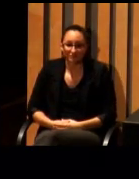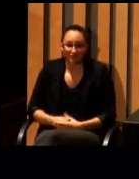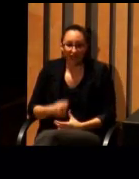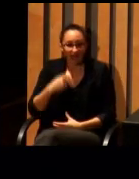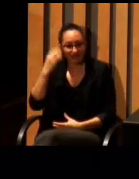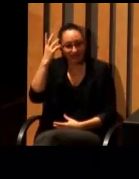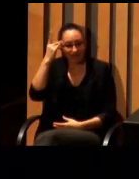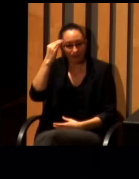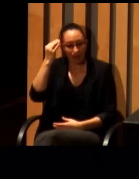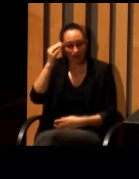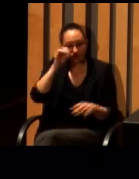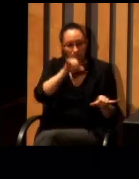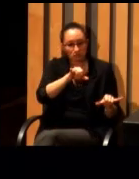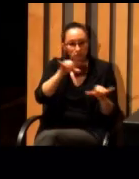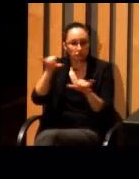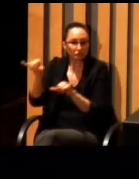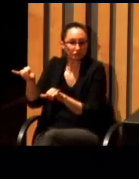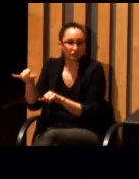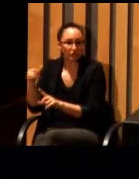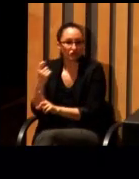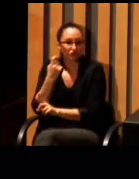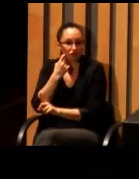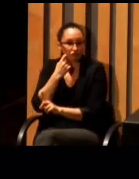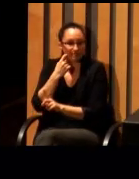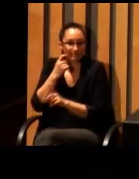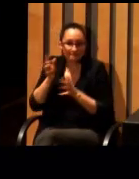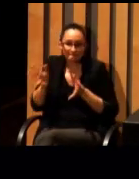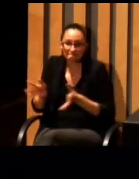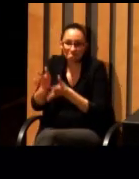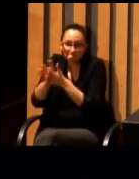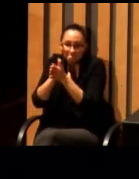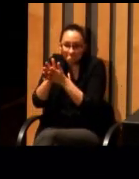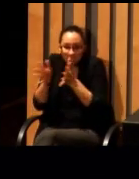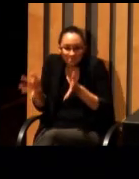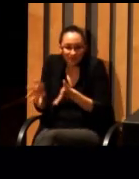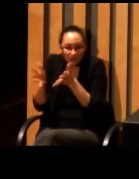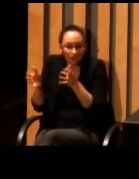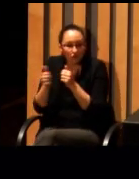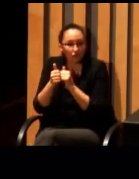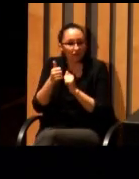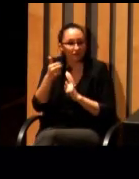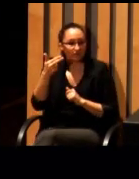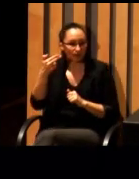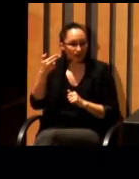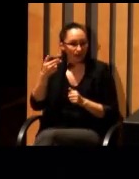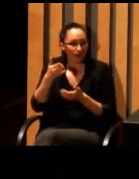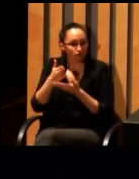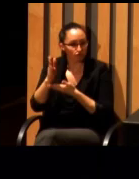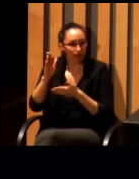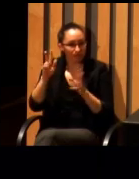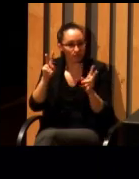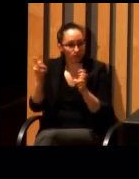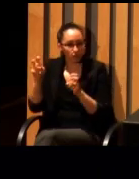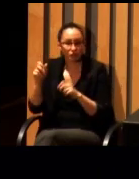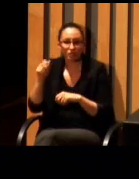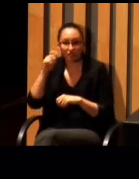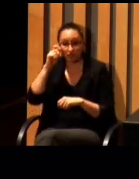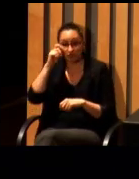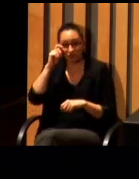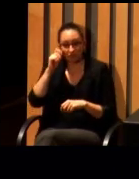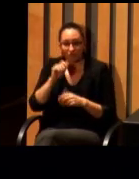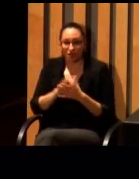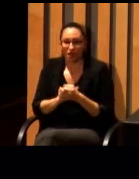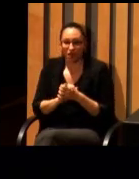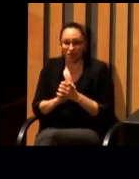similar to recent momentum that is building on the gun issue, how people, there's so